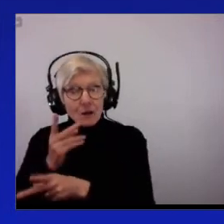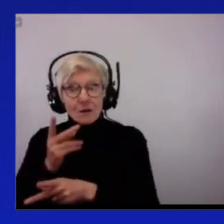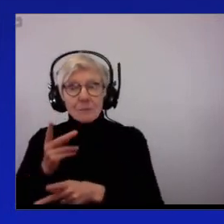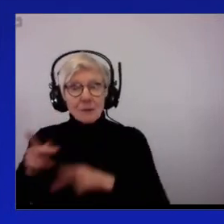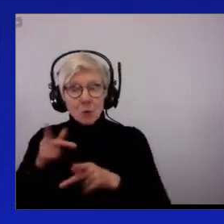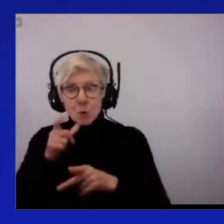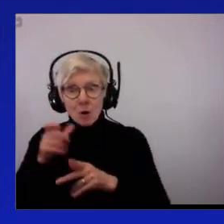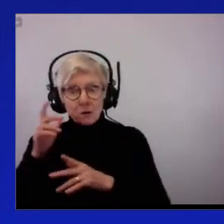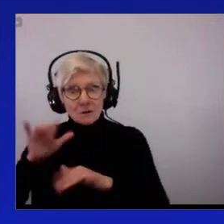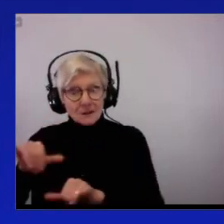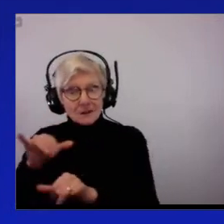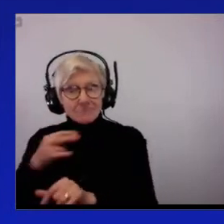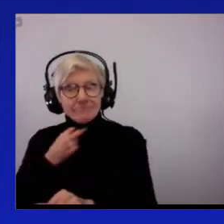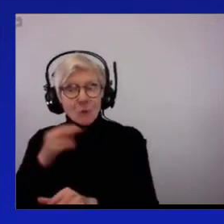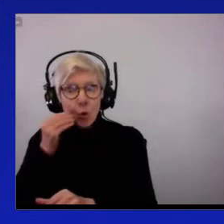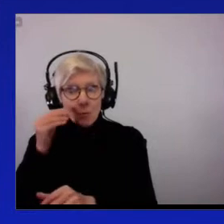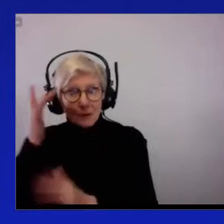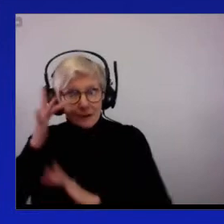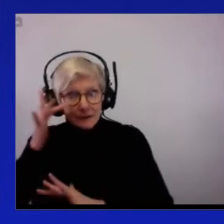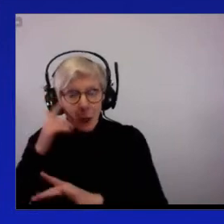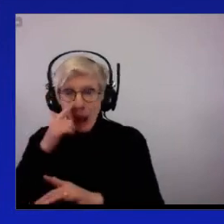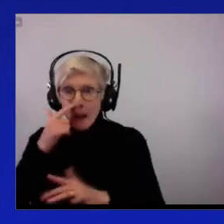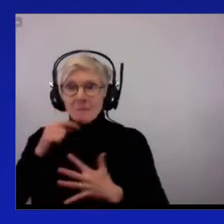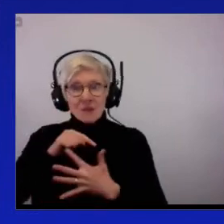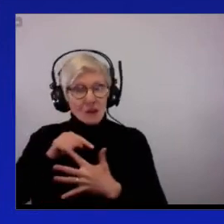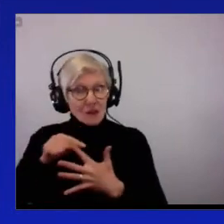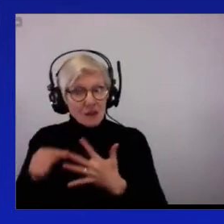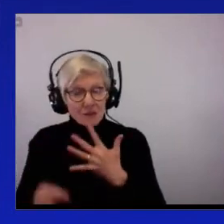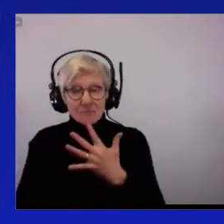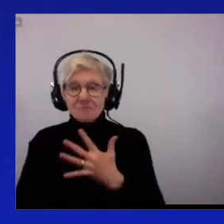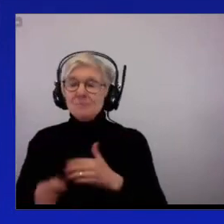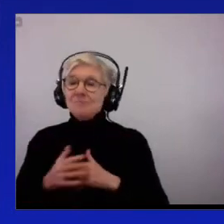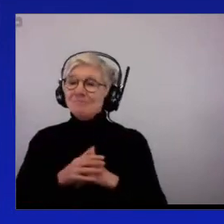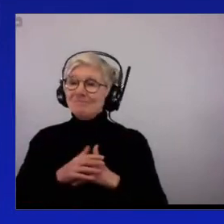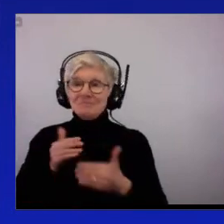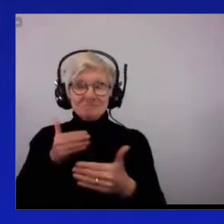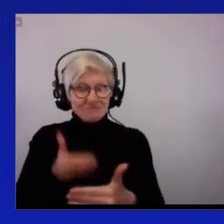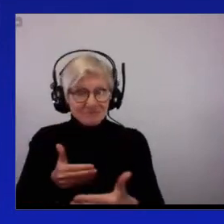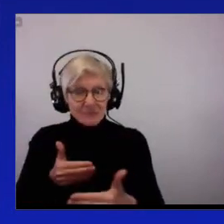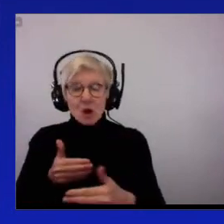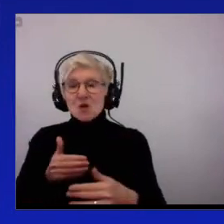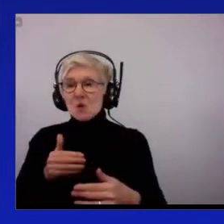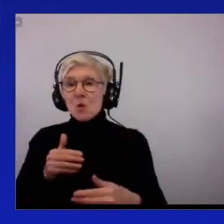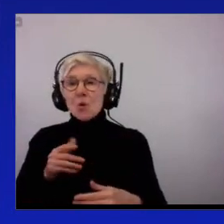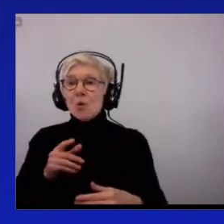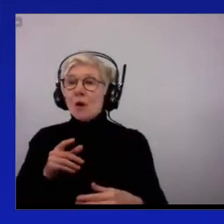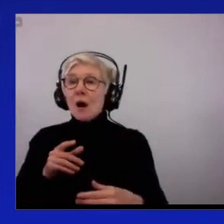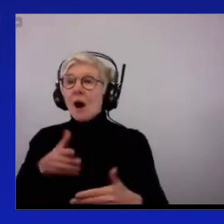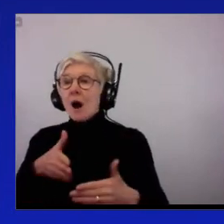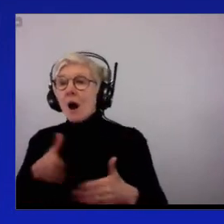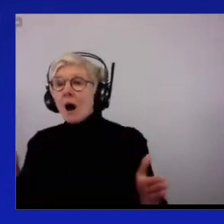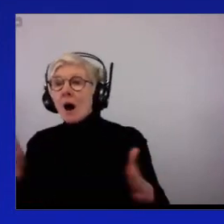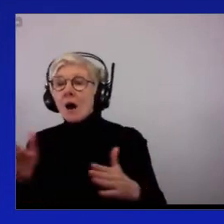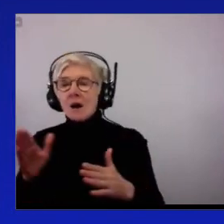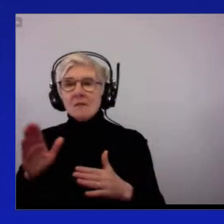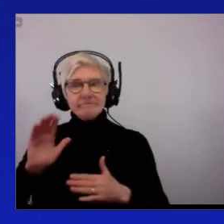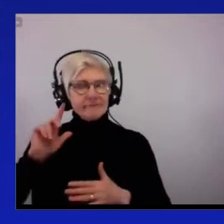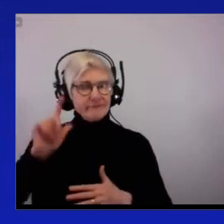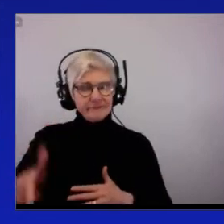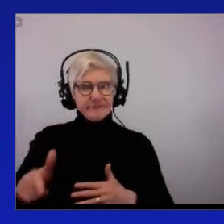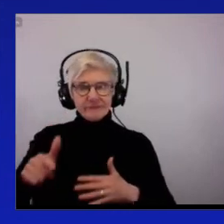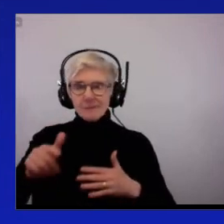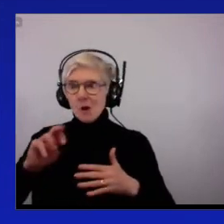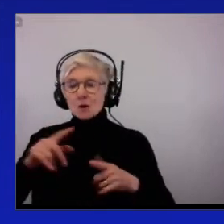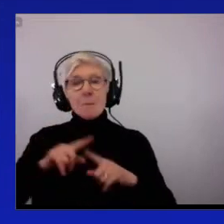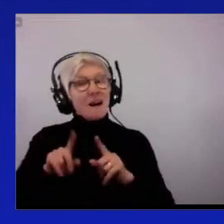So I think that we are going to have to adjust as the vaccine